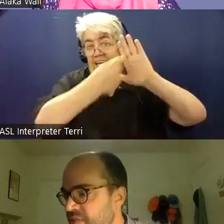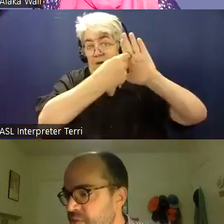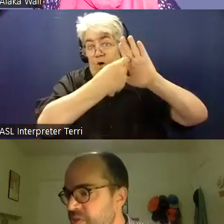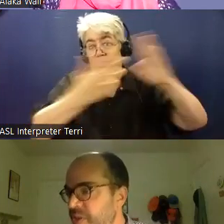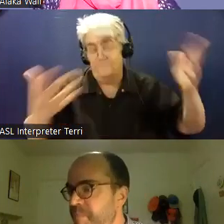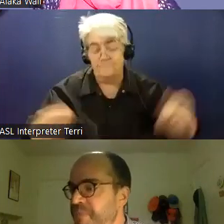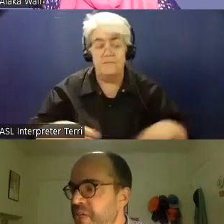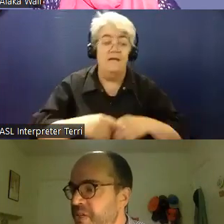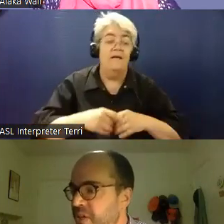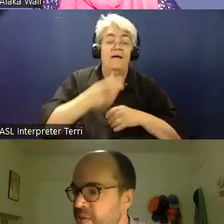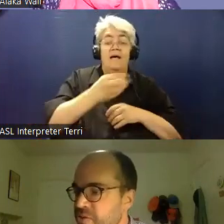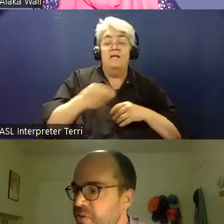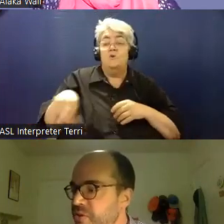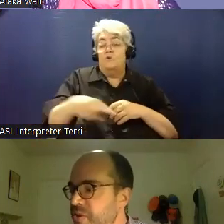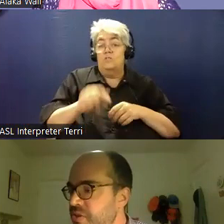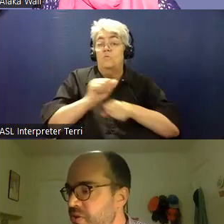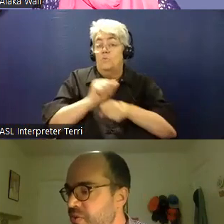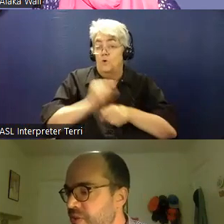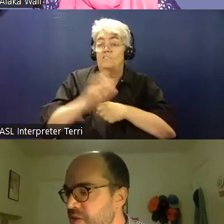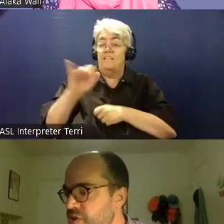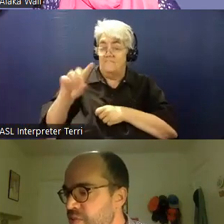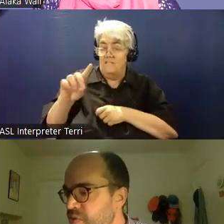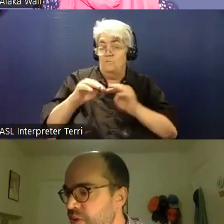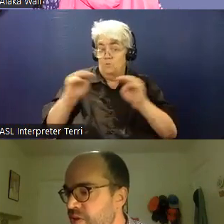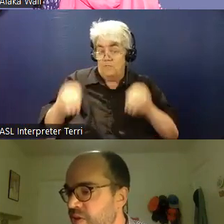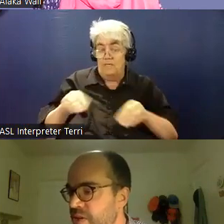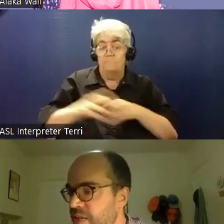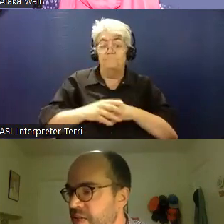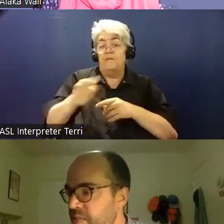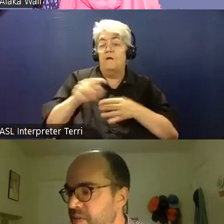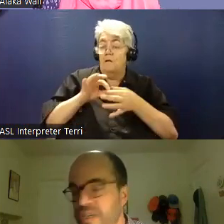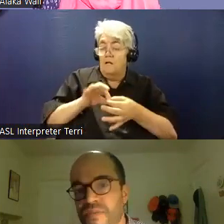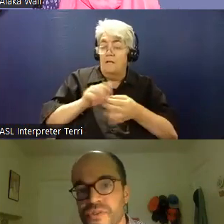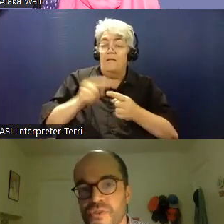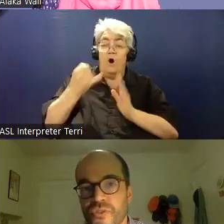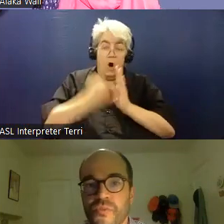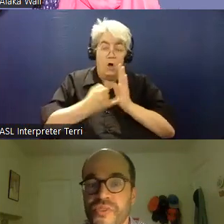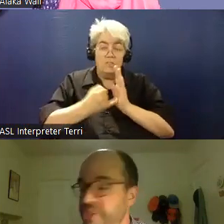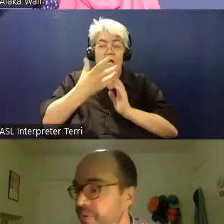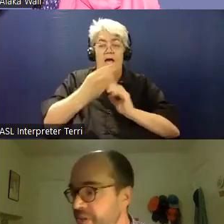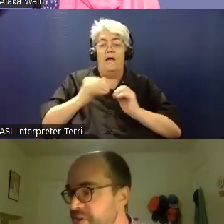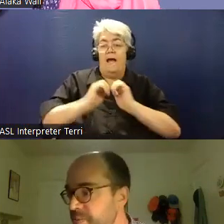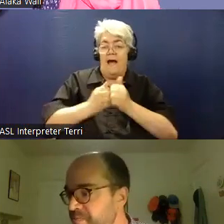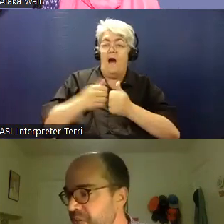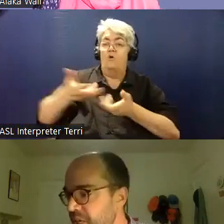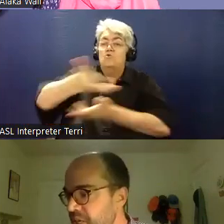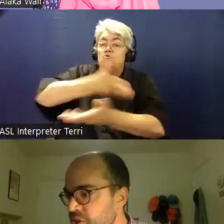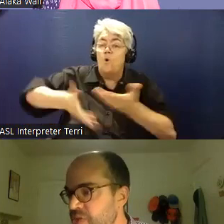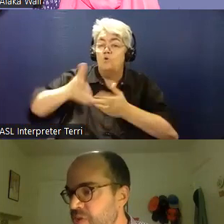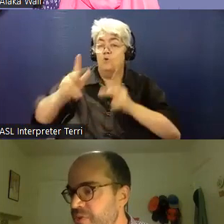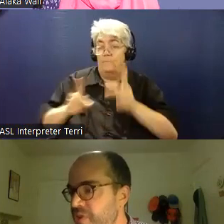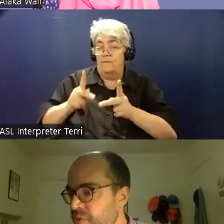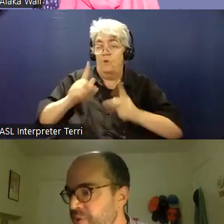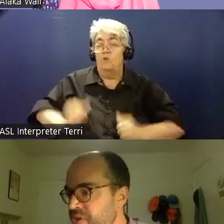at the Field Museum. Her research focuses on the relationship between art and the capacity for social resilience.